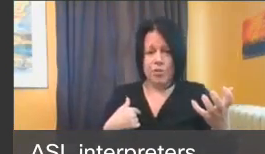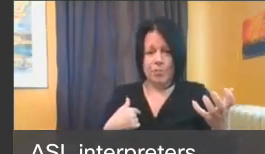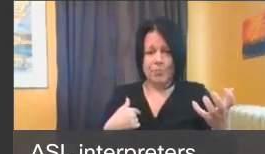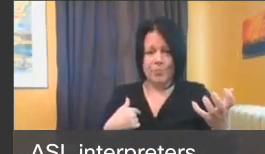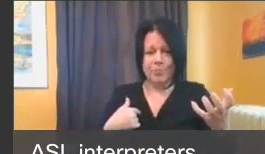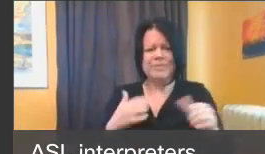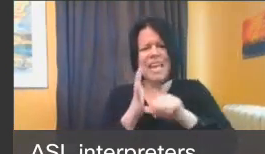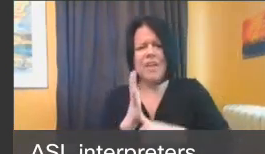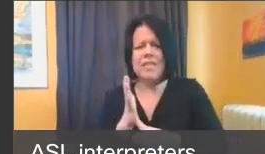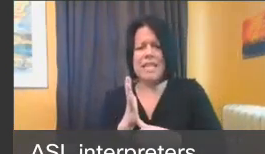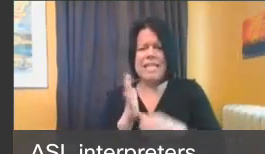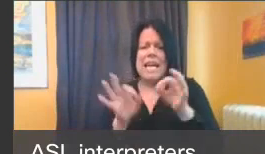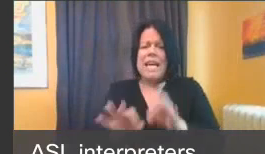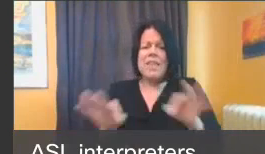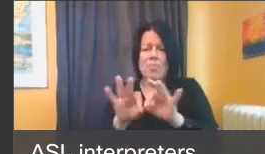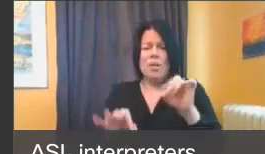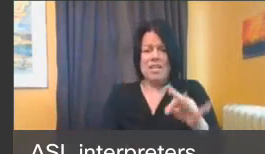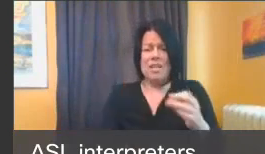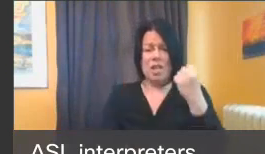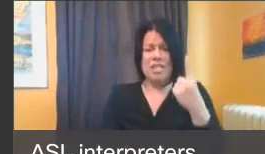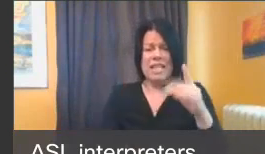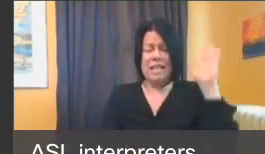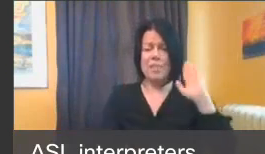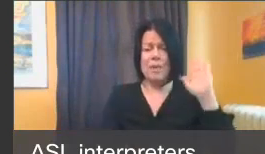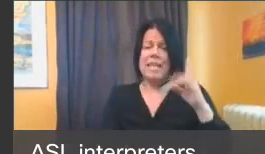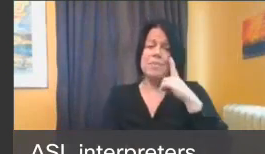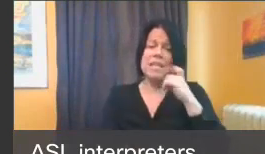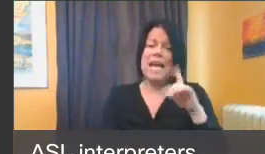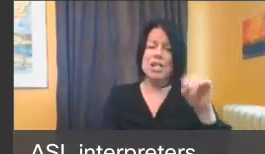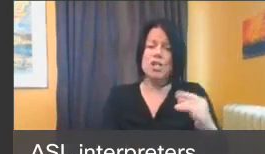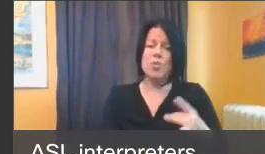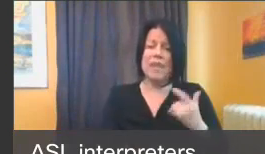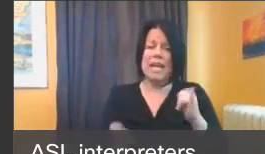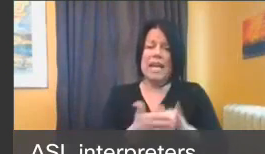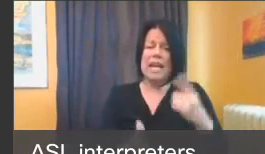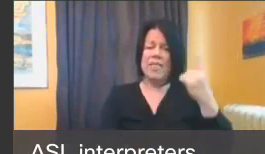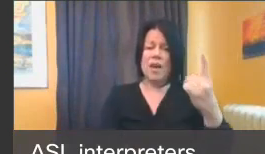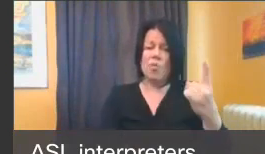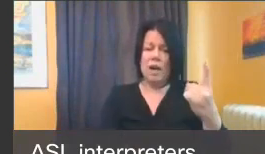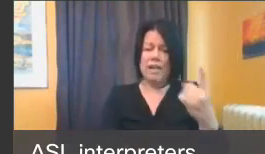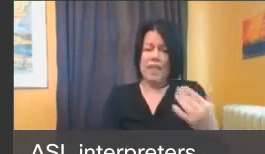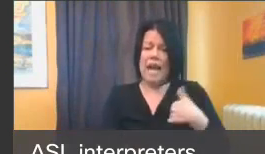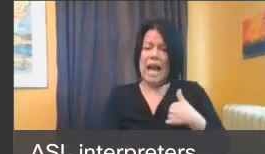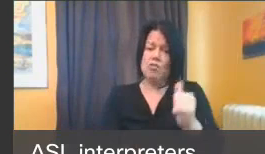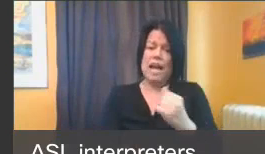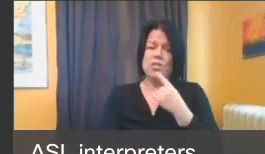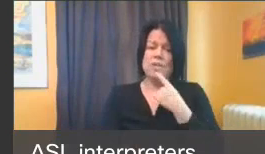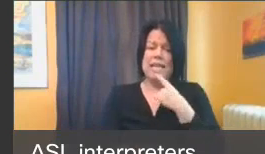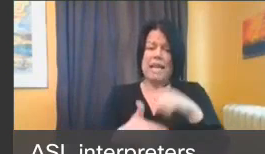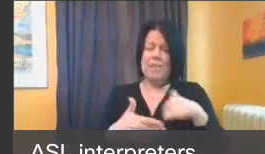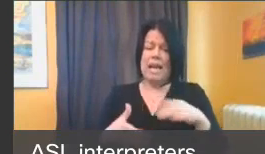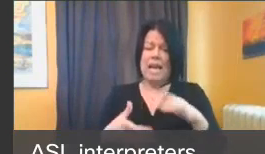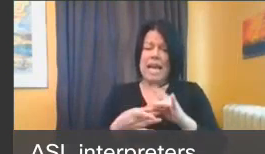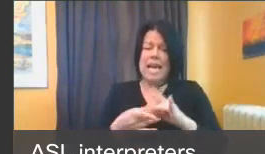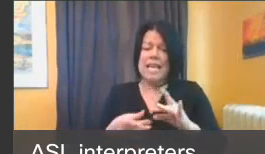sort of emphasize the importance of understanding the past, because I do think that one of the things I tried to bring out in my testimony is the fact that